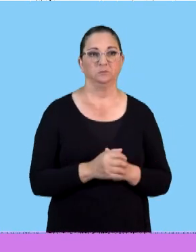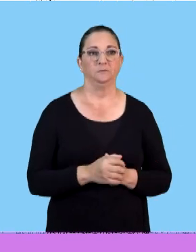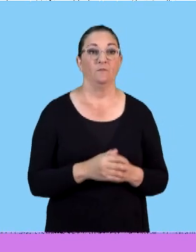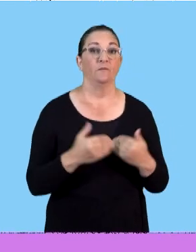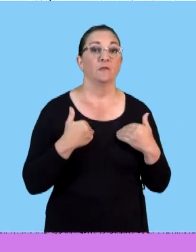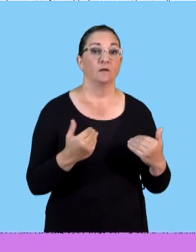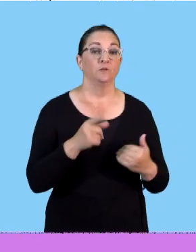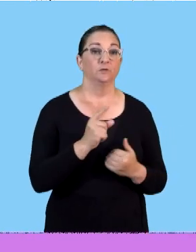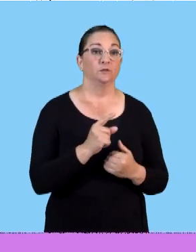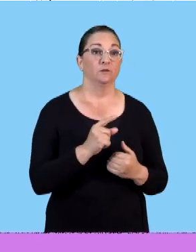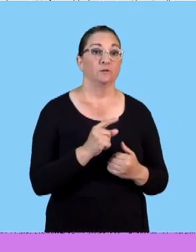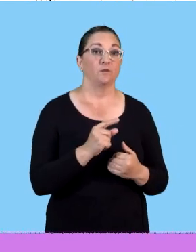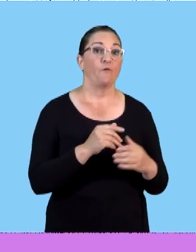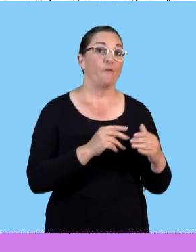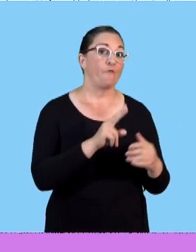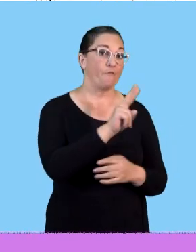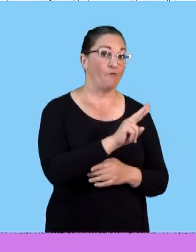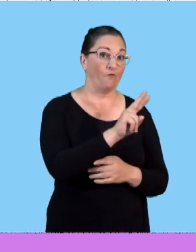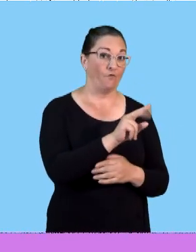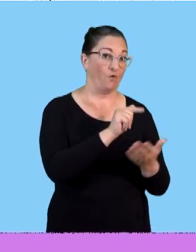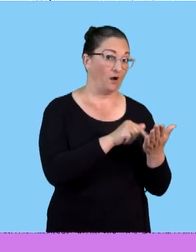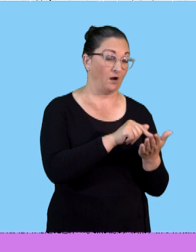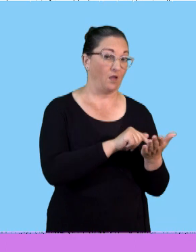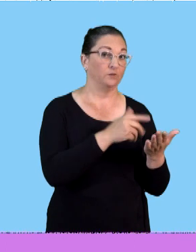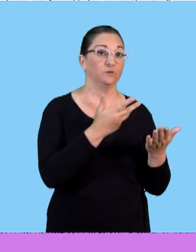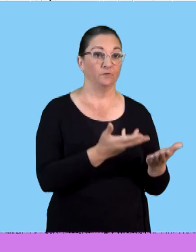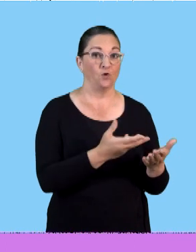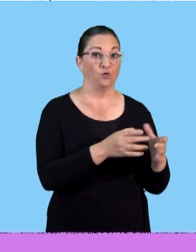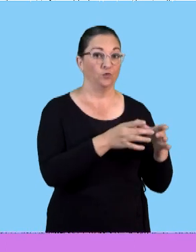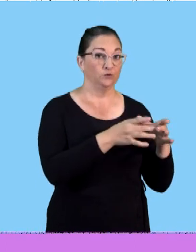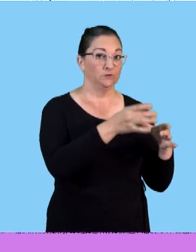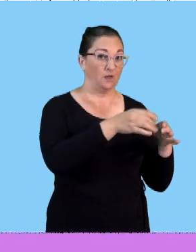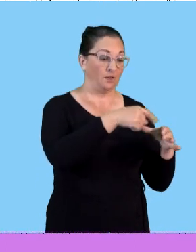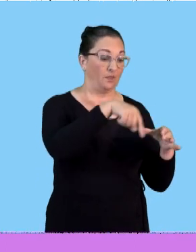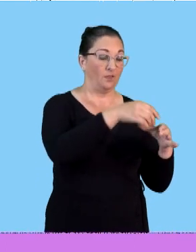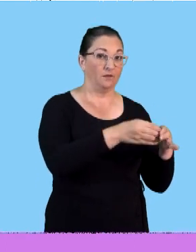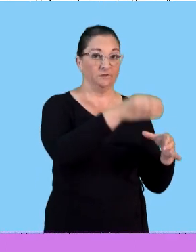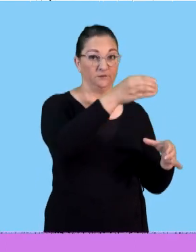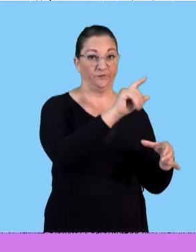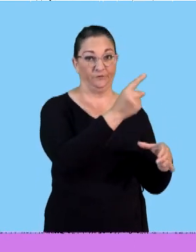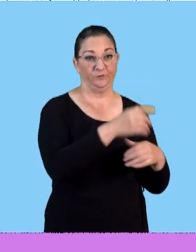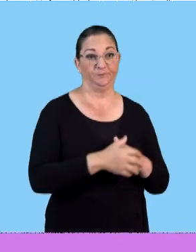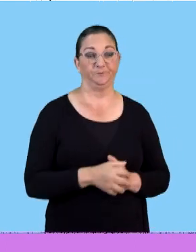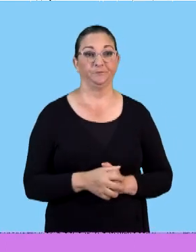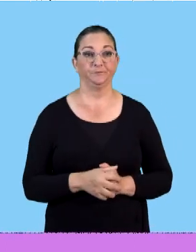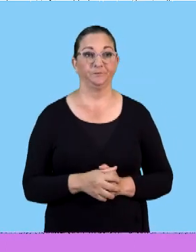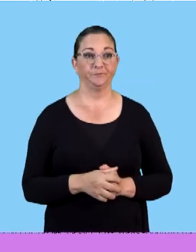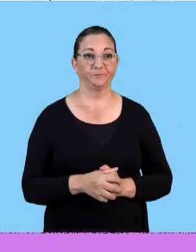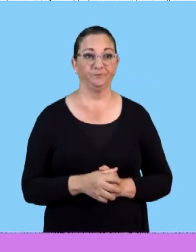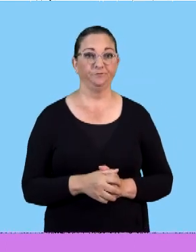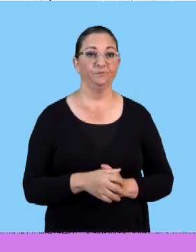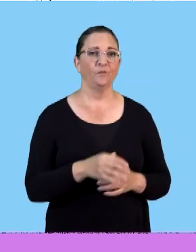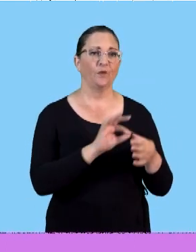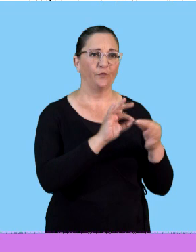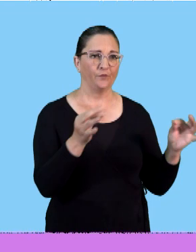two. So I'll start by calculating the volume, okay, of the cylindrical shape first. Okay,